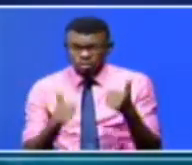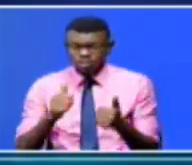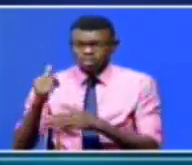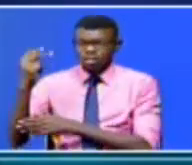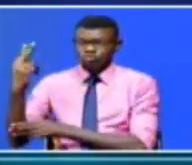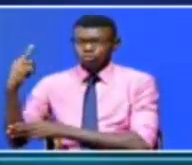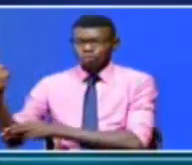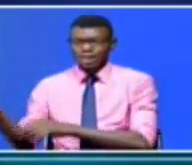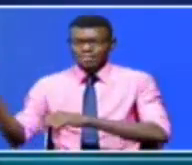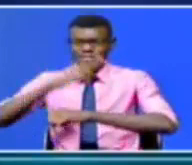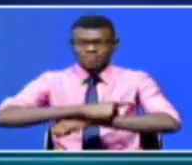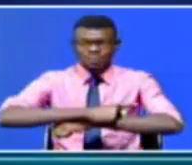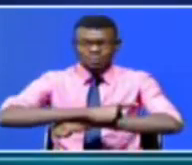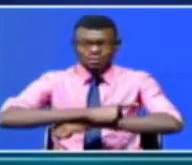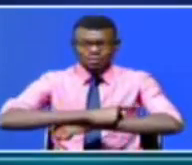of 21 days.